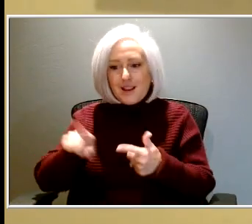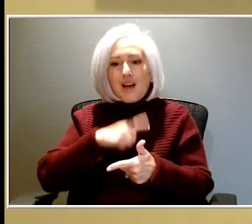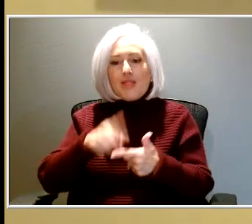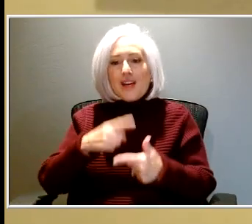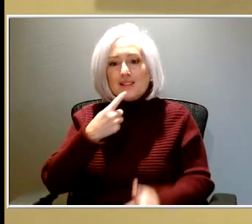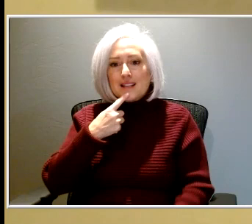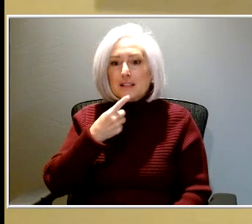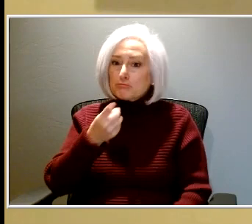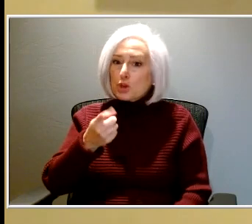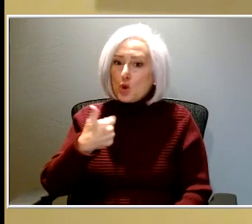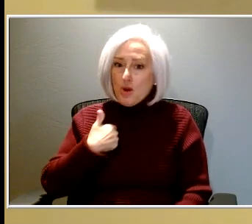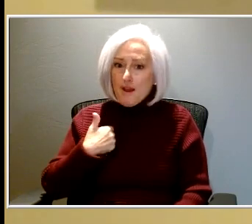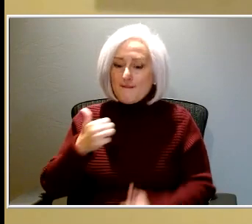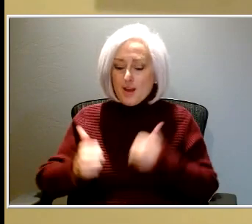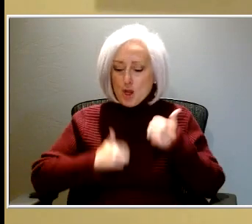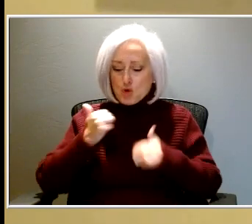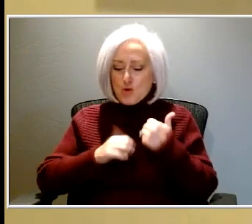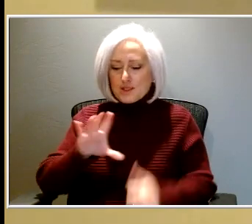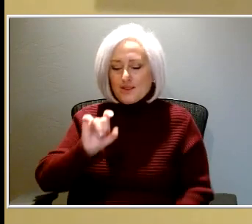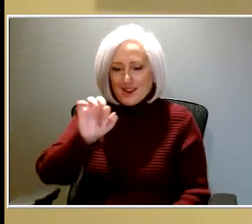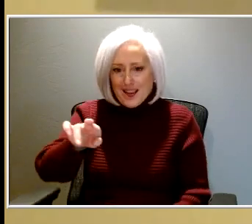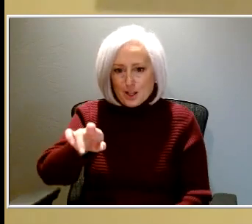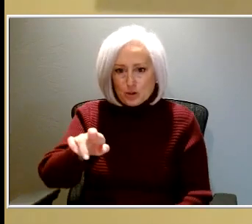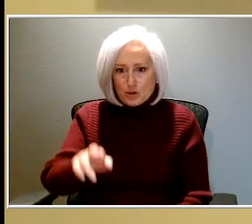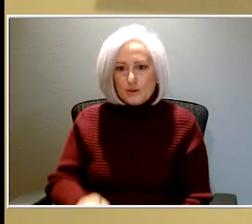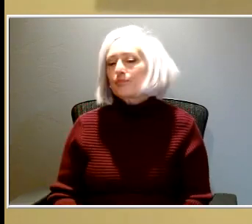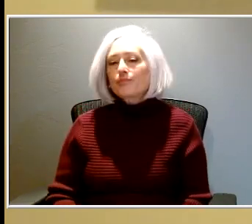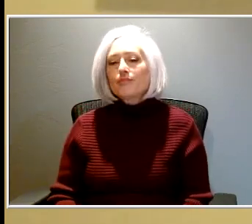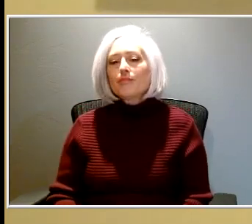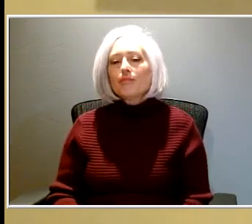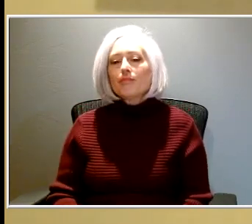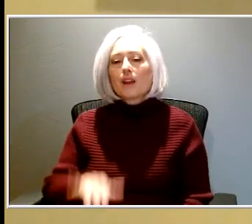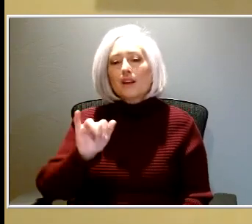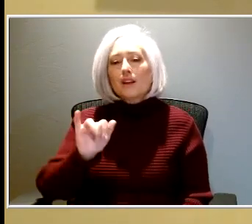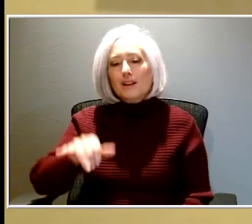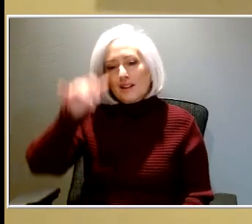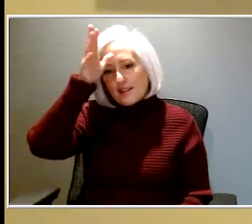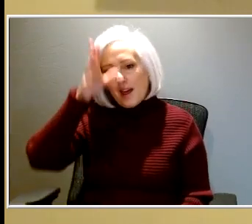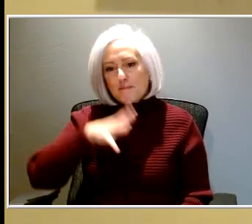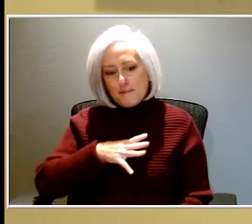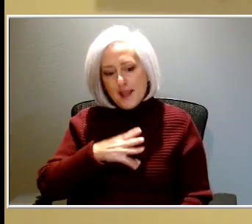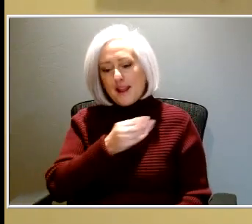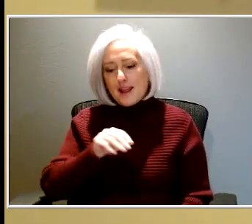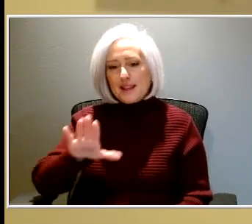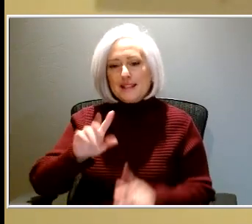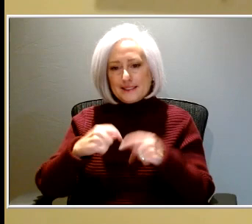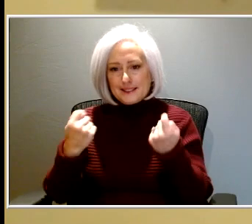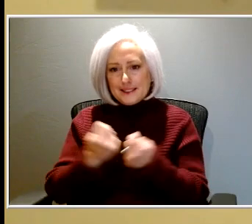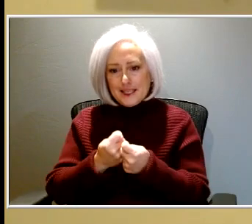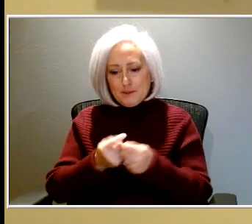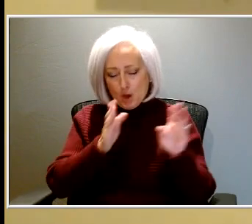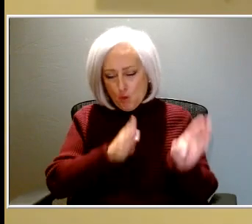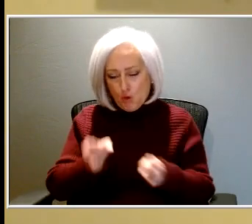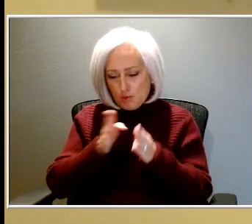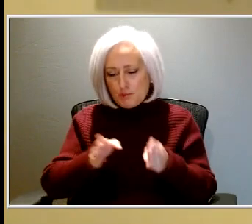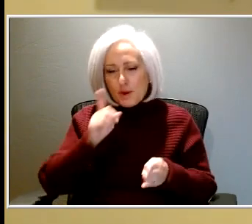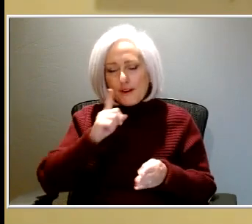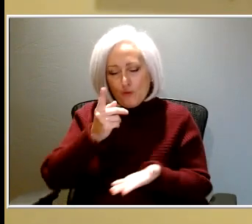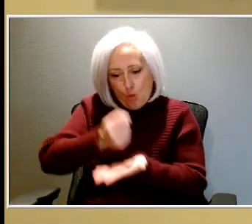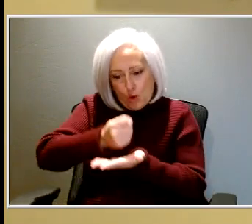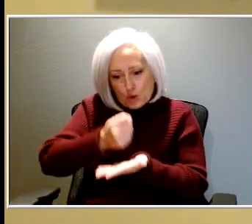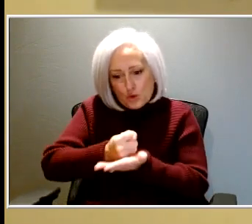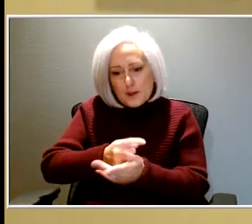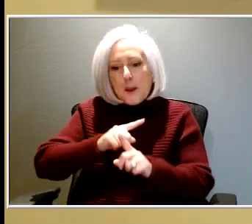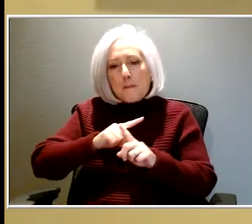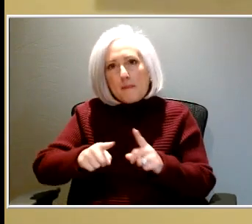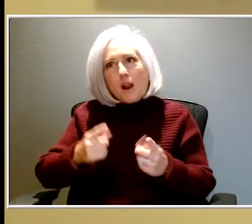aggressive cancer. And he and his colleagues were preparing to treat it, but it took several months for me to meet